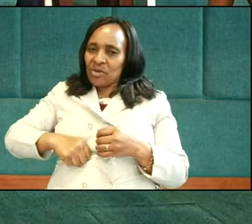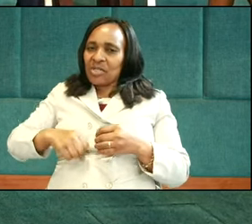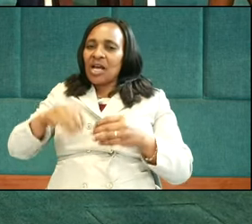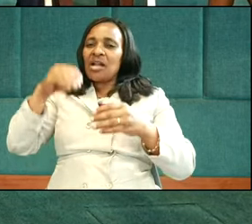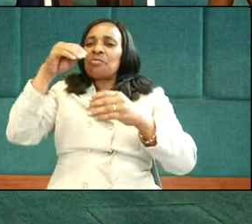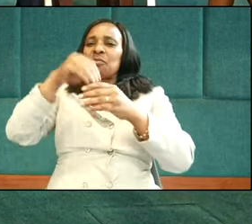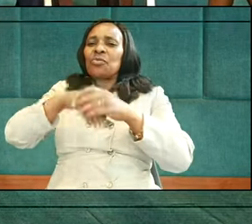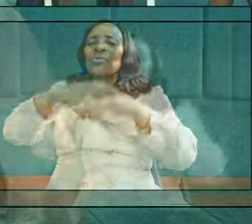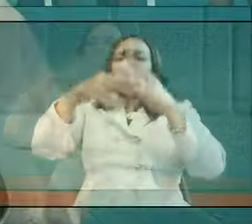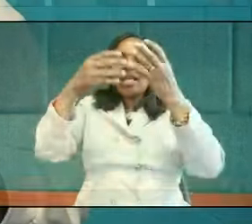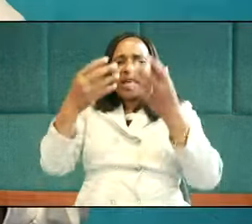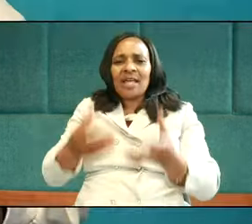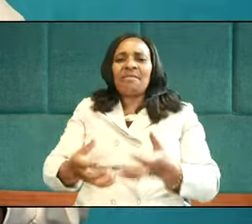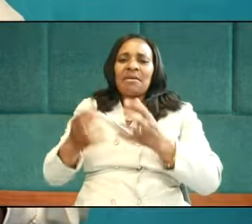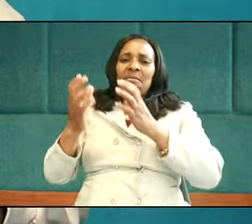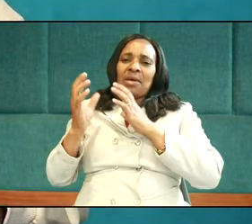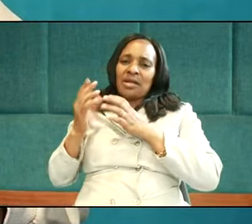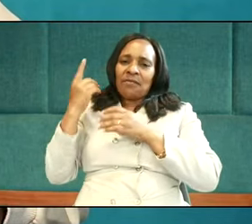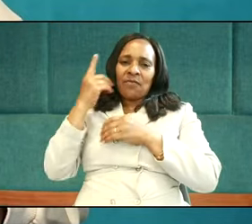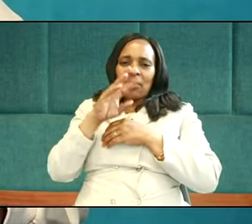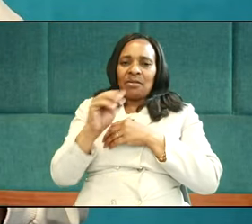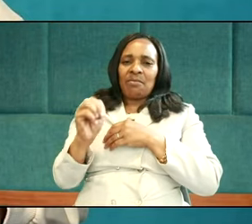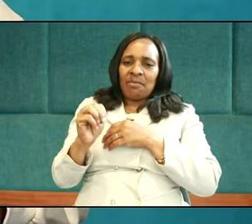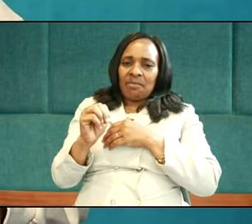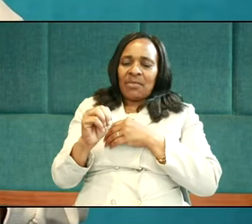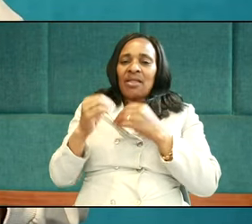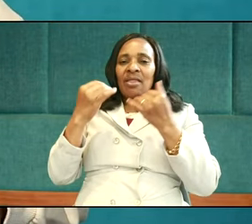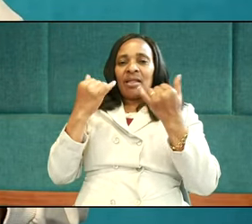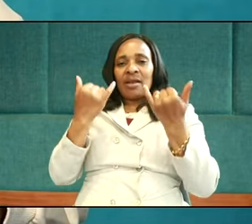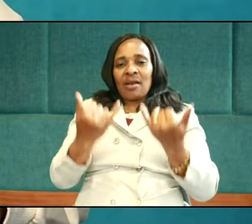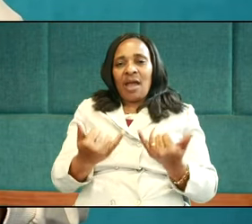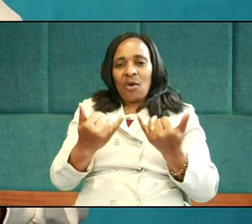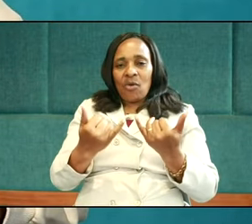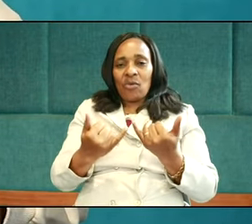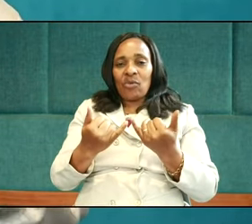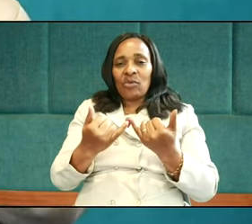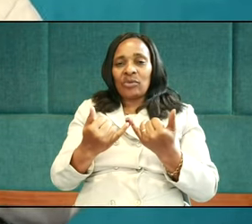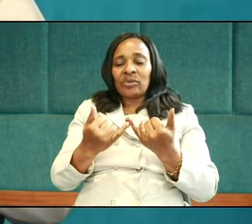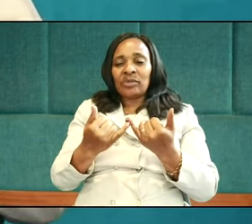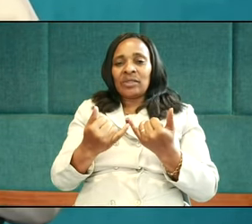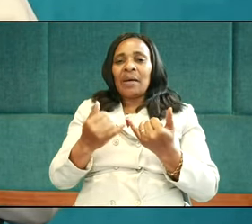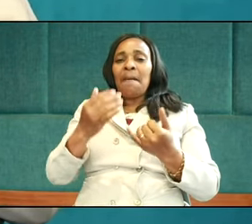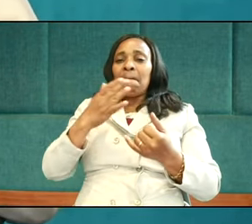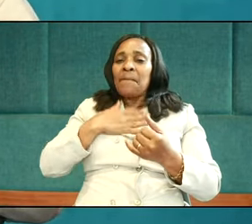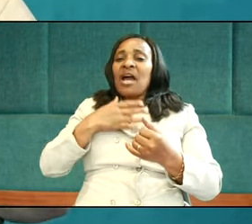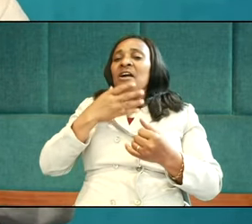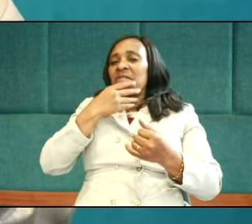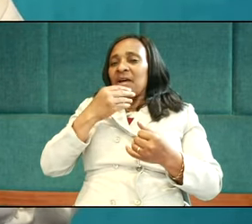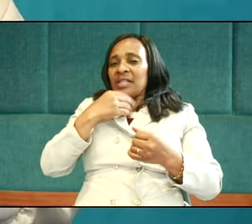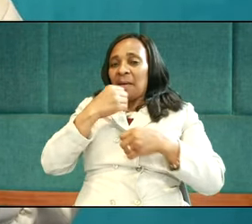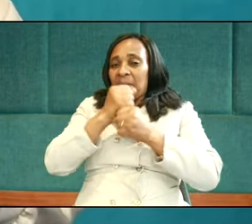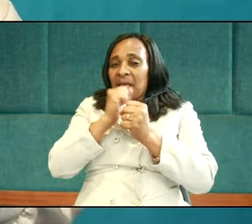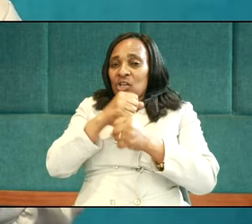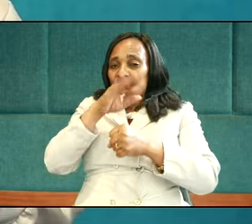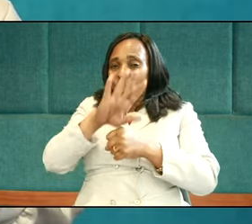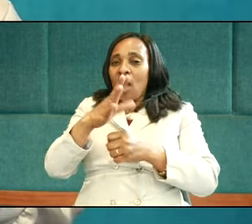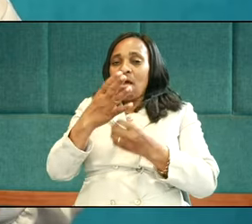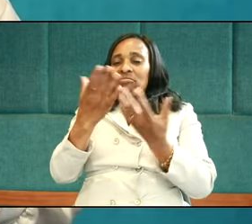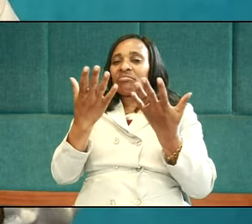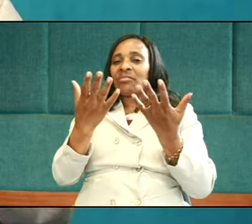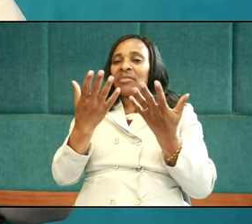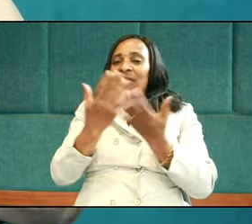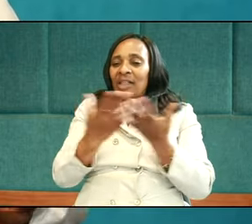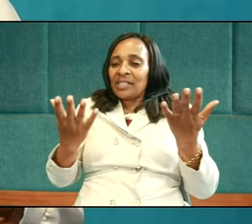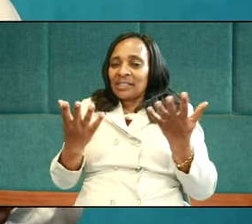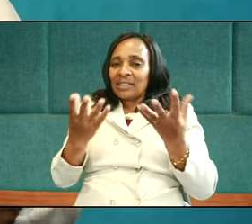put very heavy burdens on them. And instead he said, my father made your yoke heavy, I'll